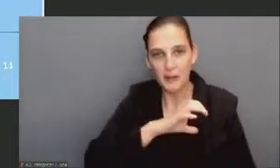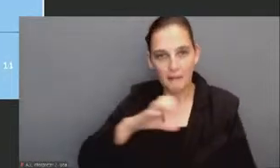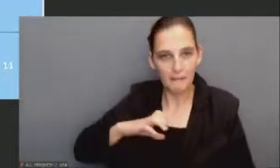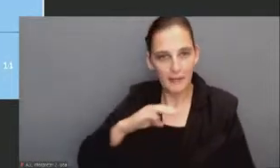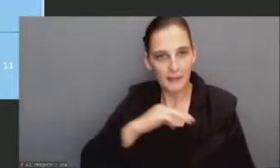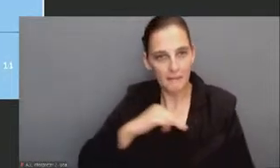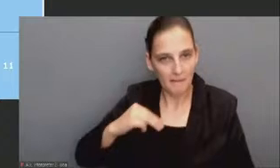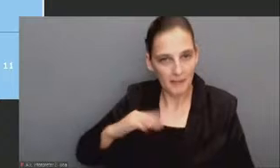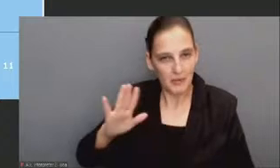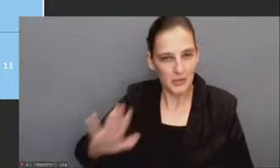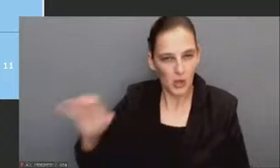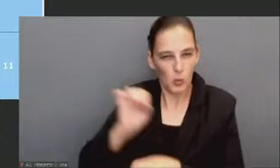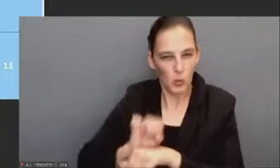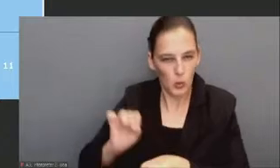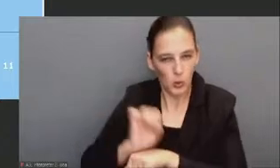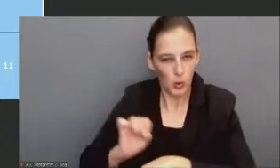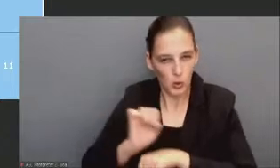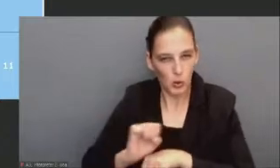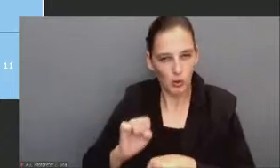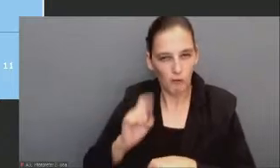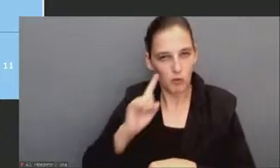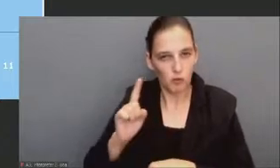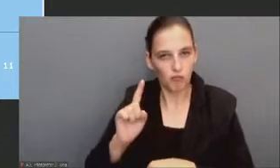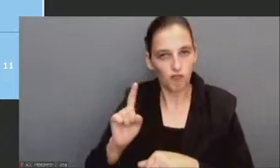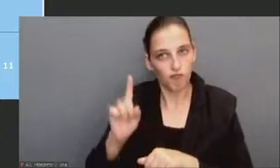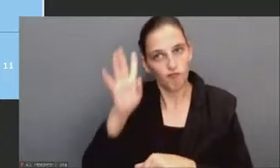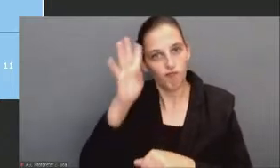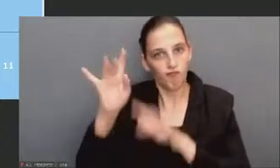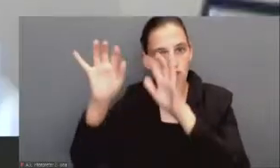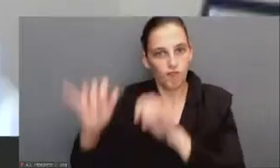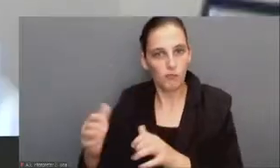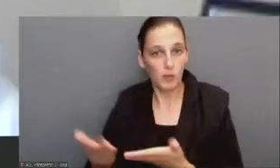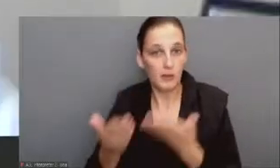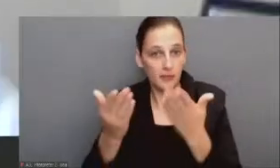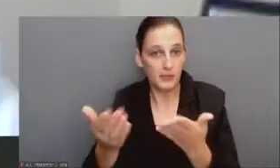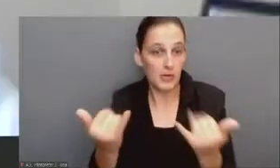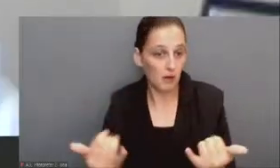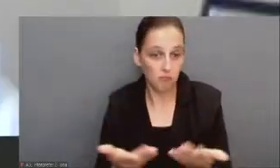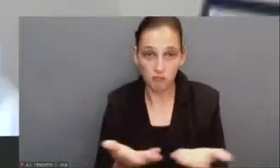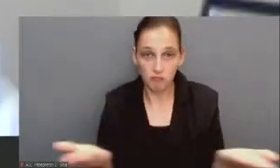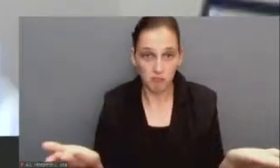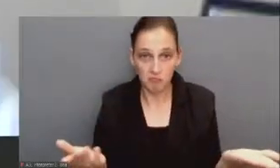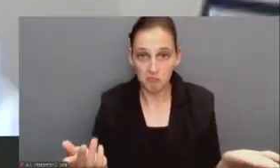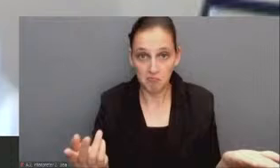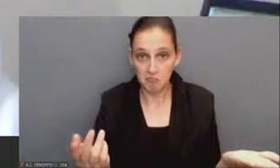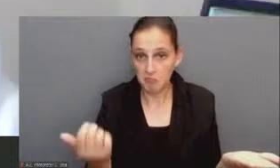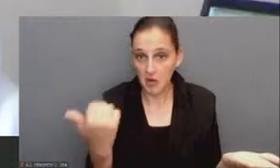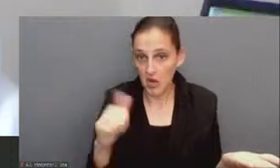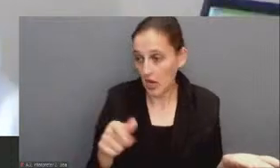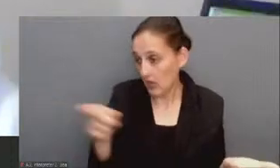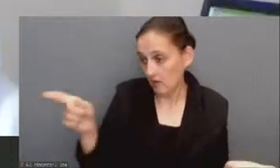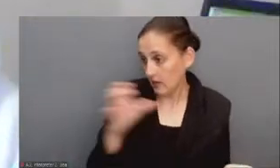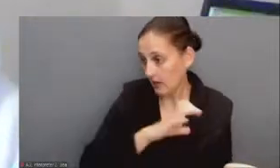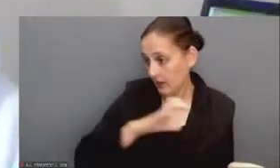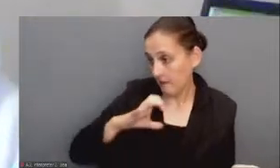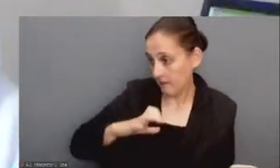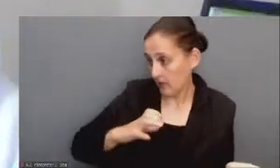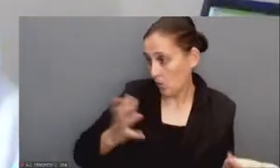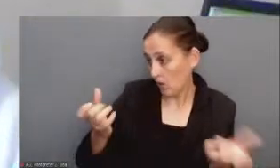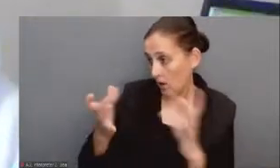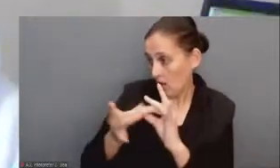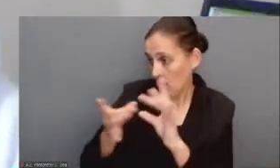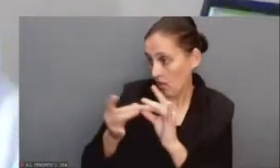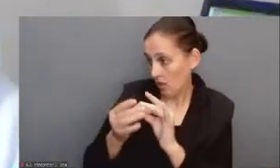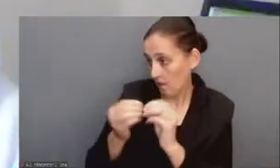contributions to these interim recommendations. And with that, I will open it up to see if any of my subcommittee members have any additional statements